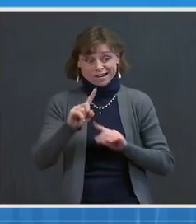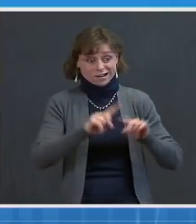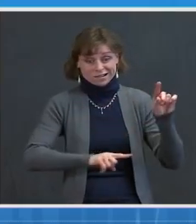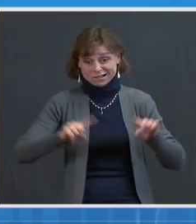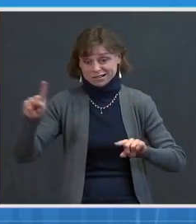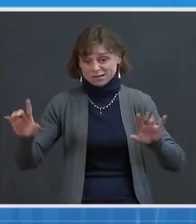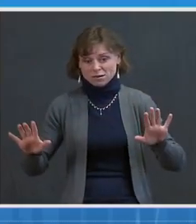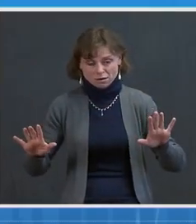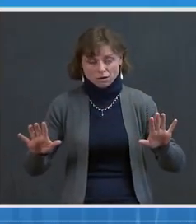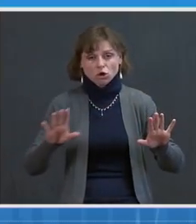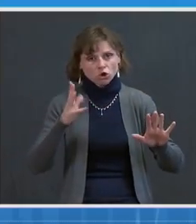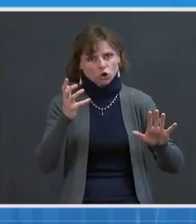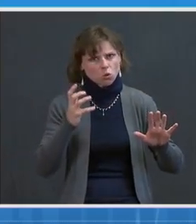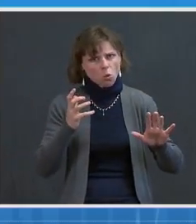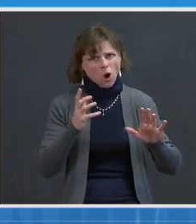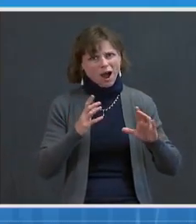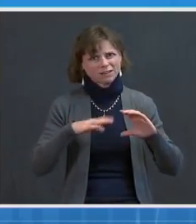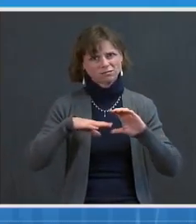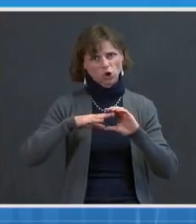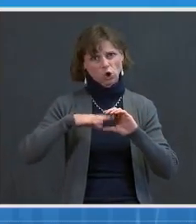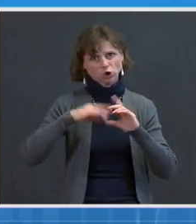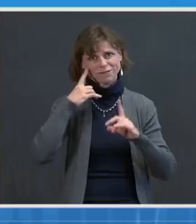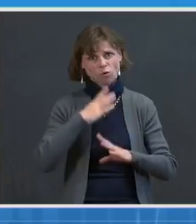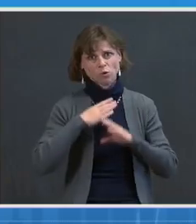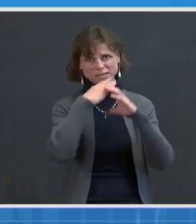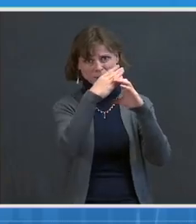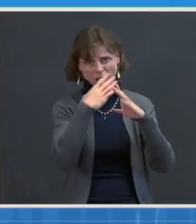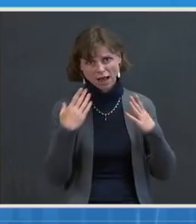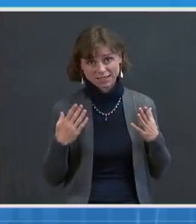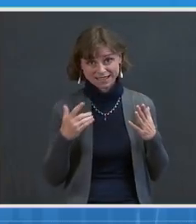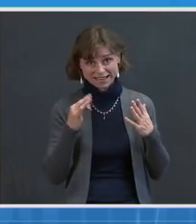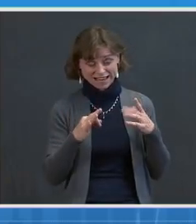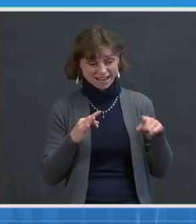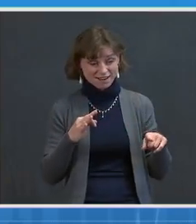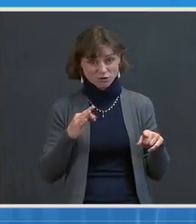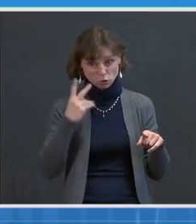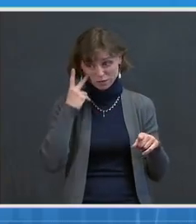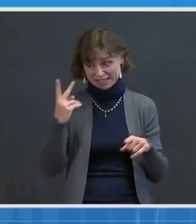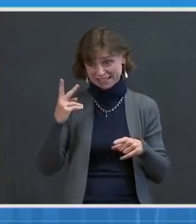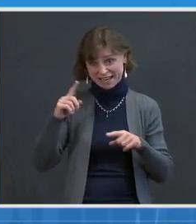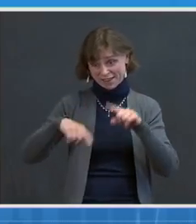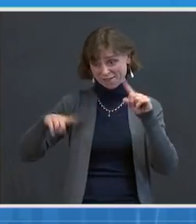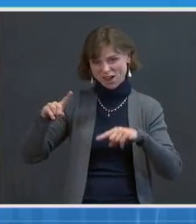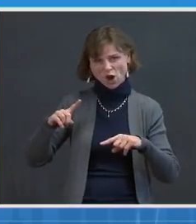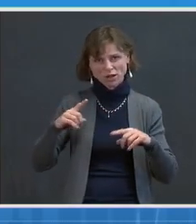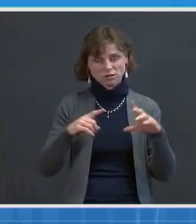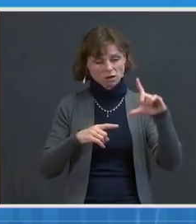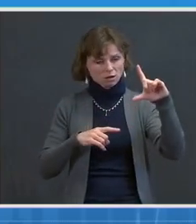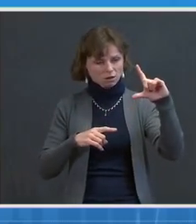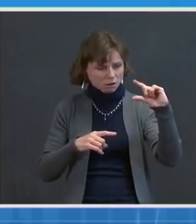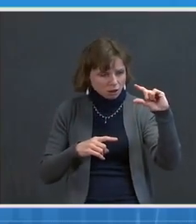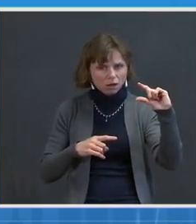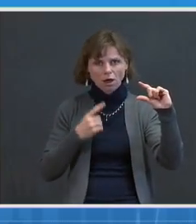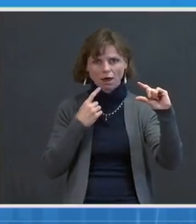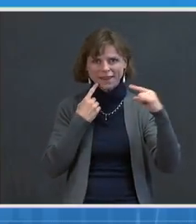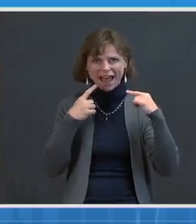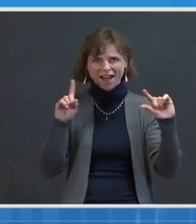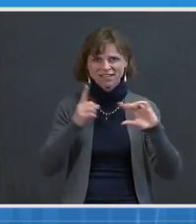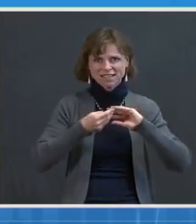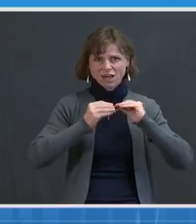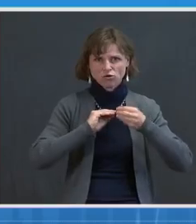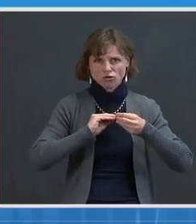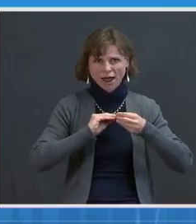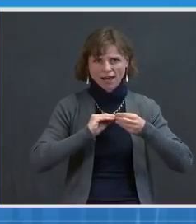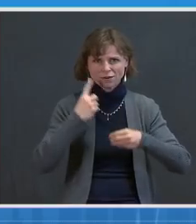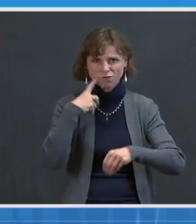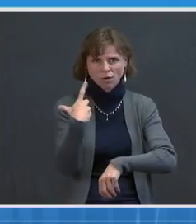antibody response if, in fact, when you look at the variants, it diminishes by several fold the efficacy of